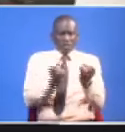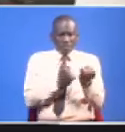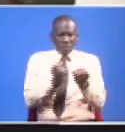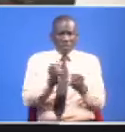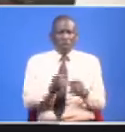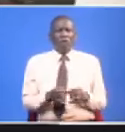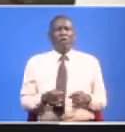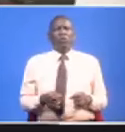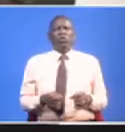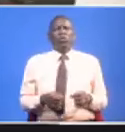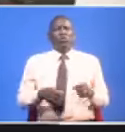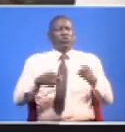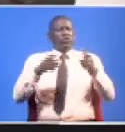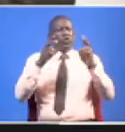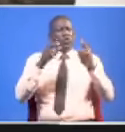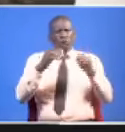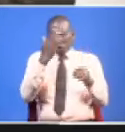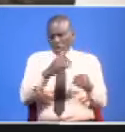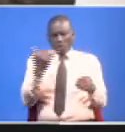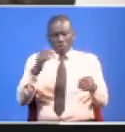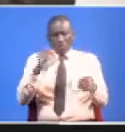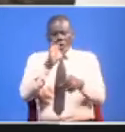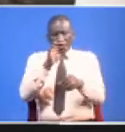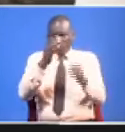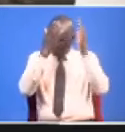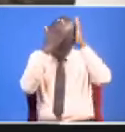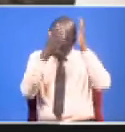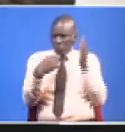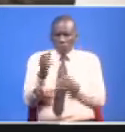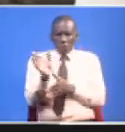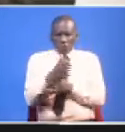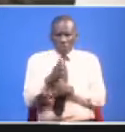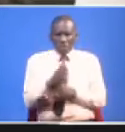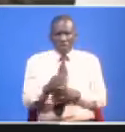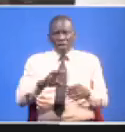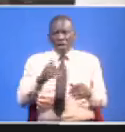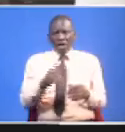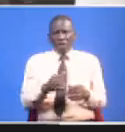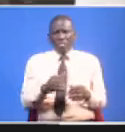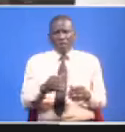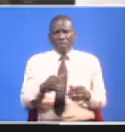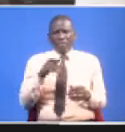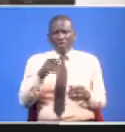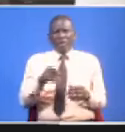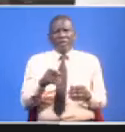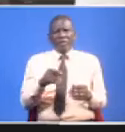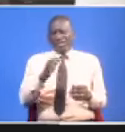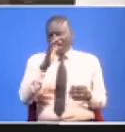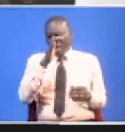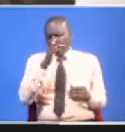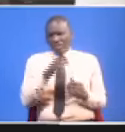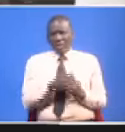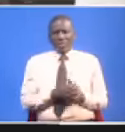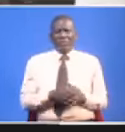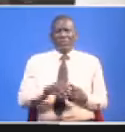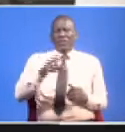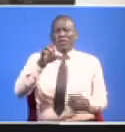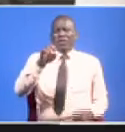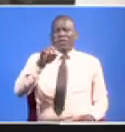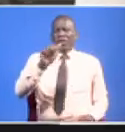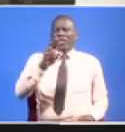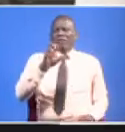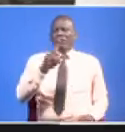Saturday was, as the Catholic bishops put it on Thursday, another one of his perpetual lies.